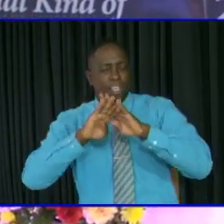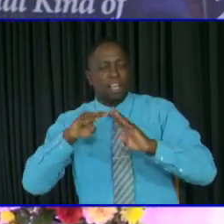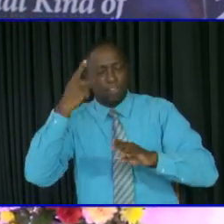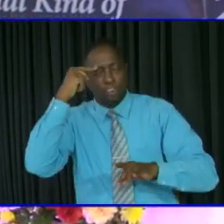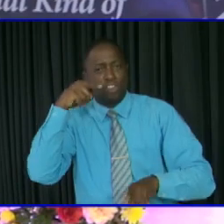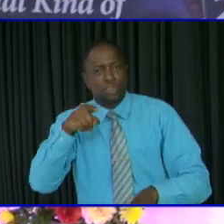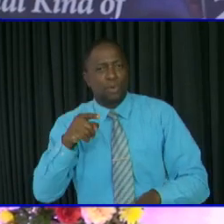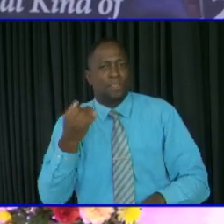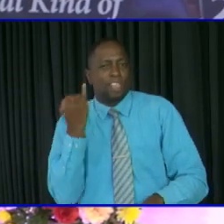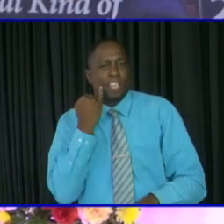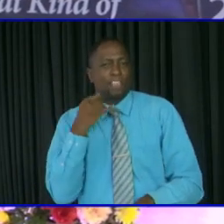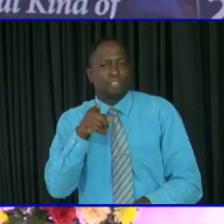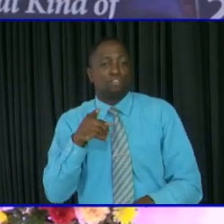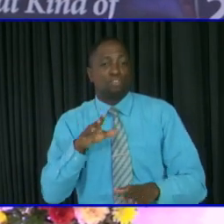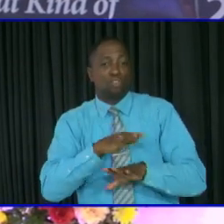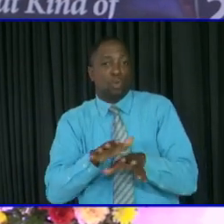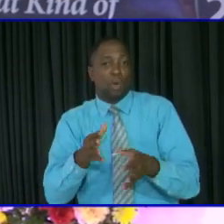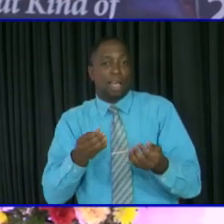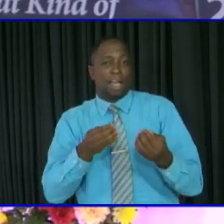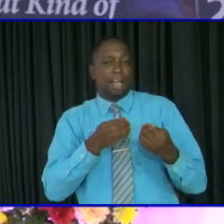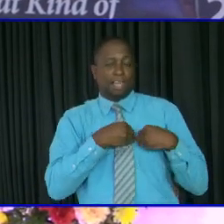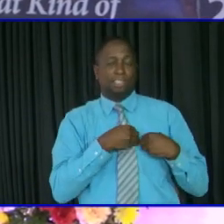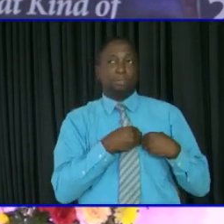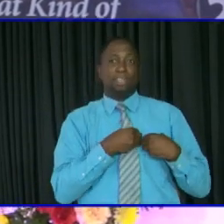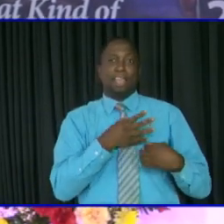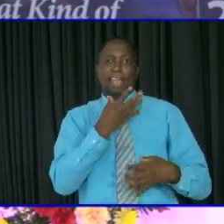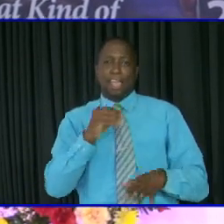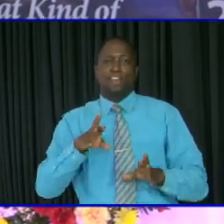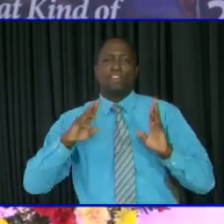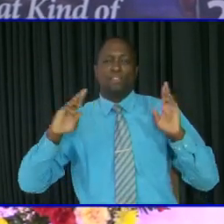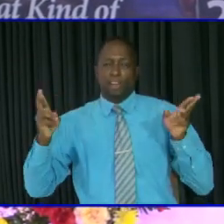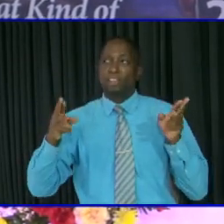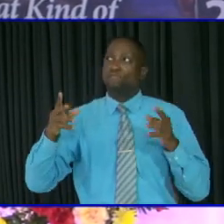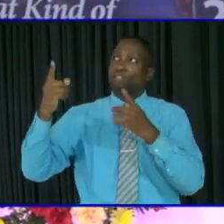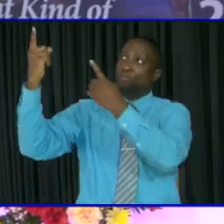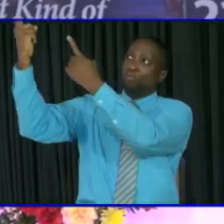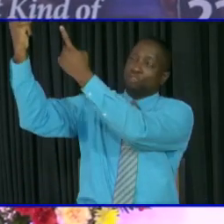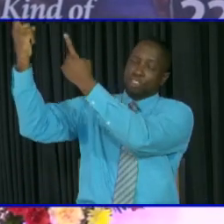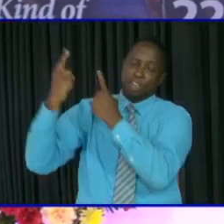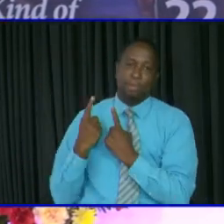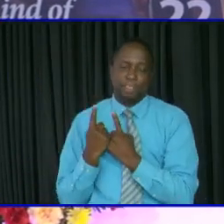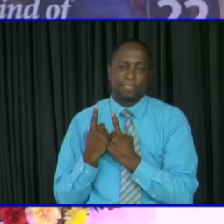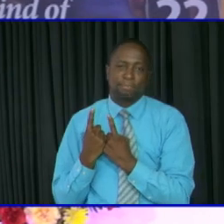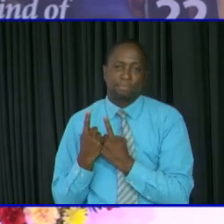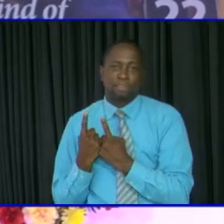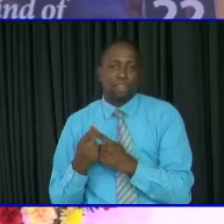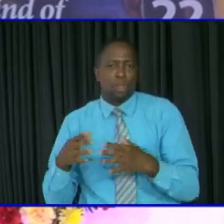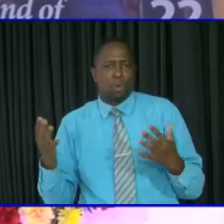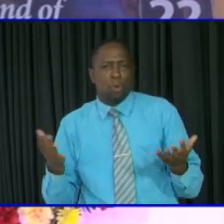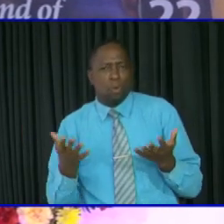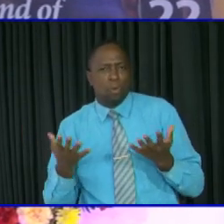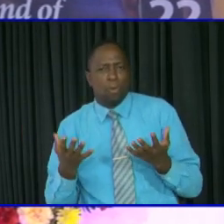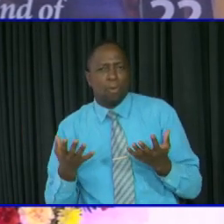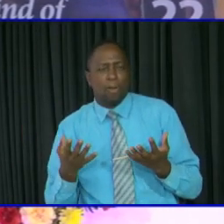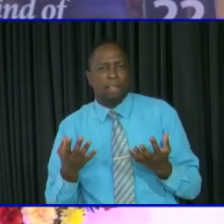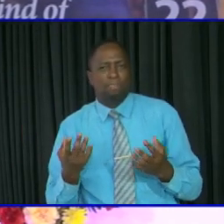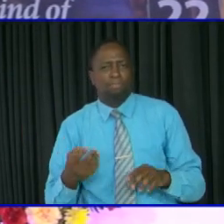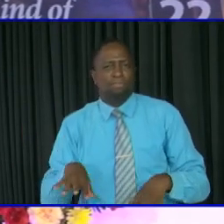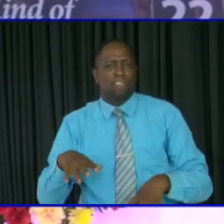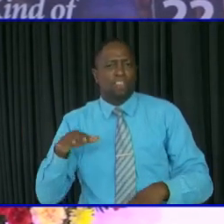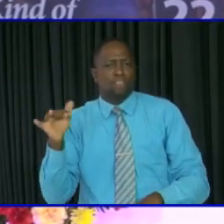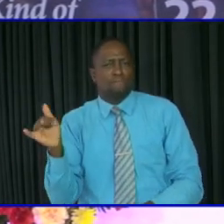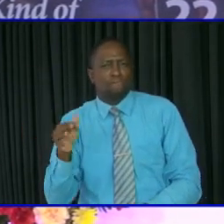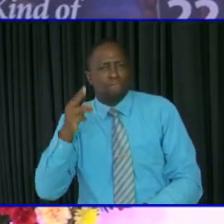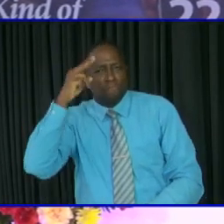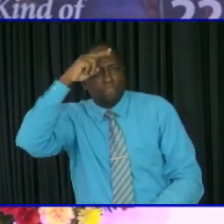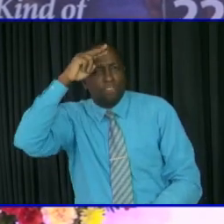will be dark for you if you are not ready when he returns. What kind of virgin